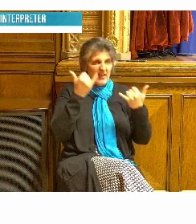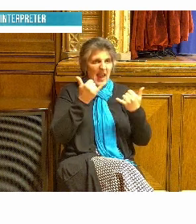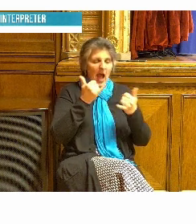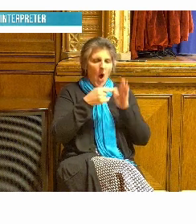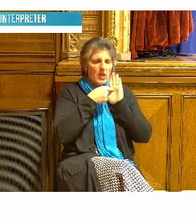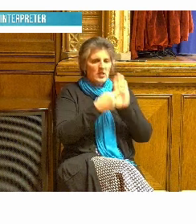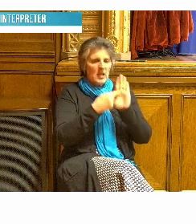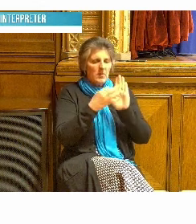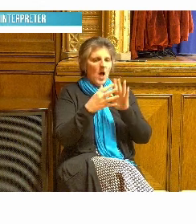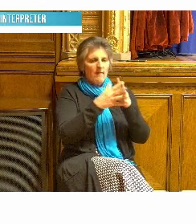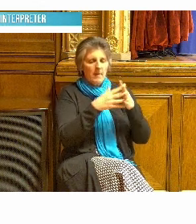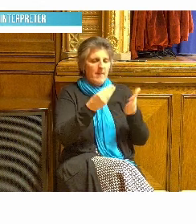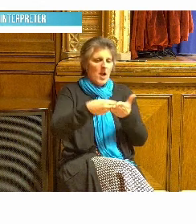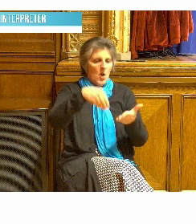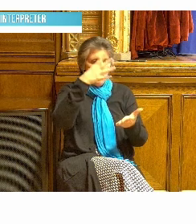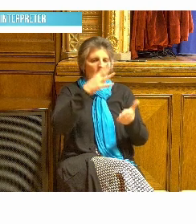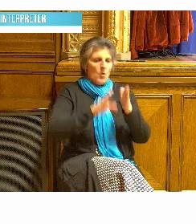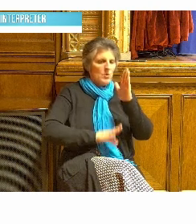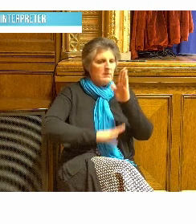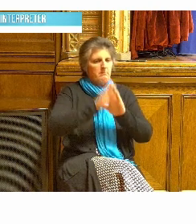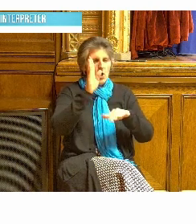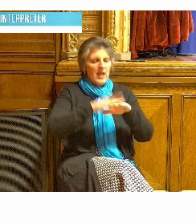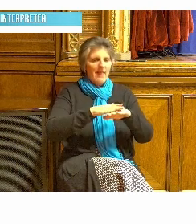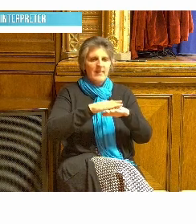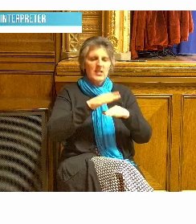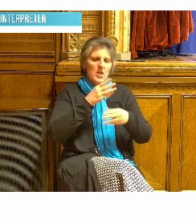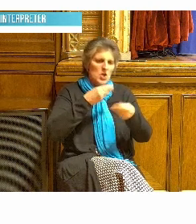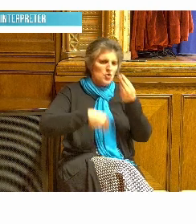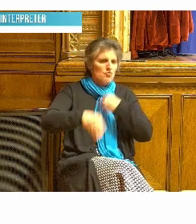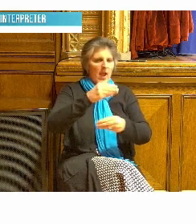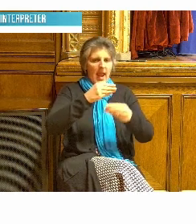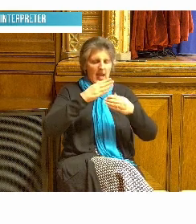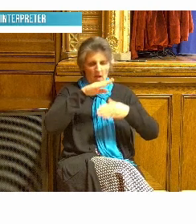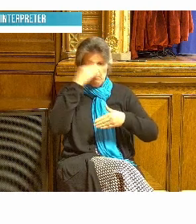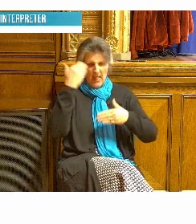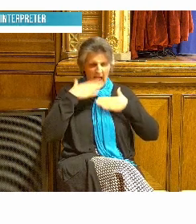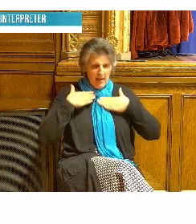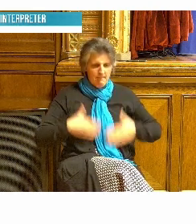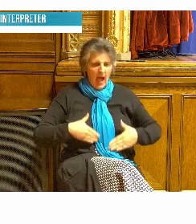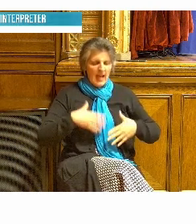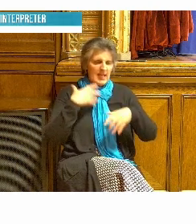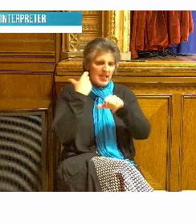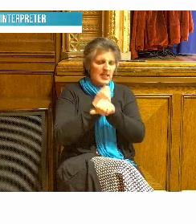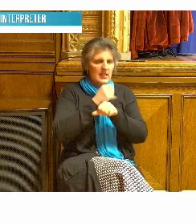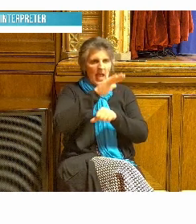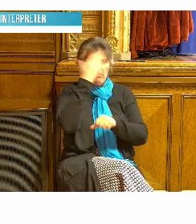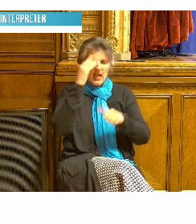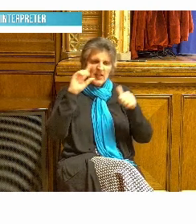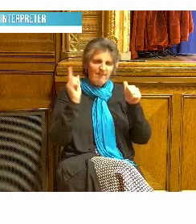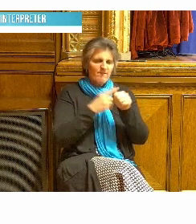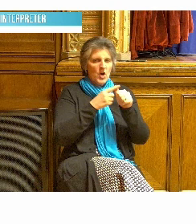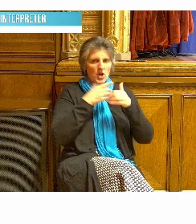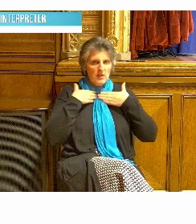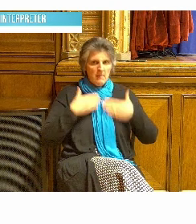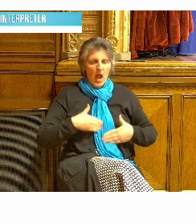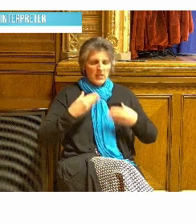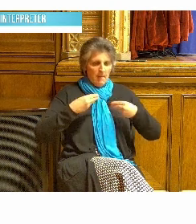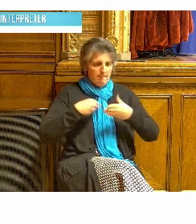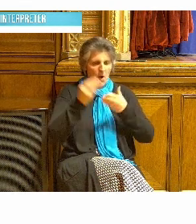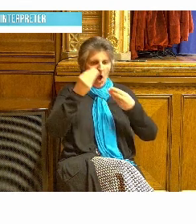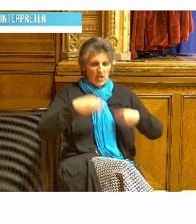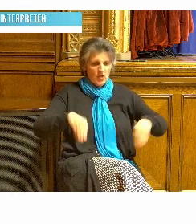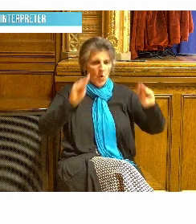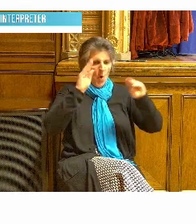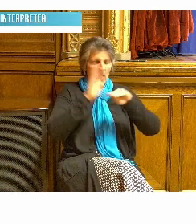of American wealth, was built on this trade of Black bodies. Enslaved Blacks were the first commodities bought and sold on the